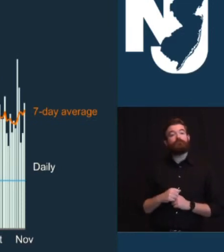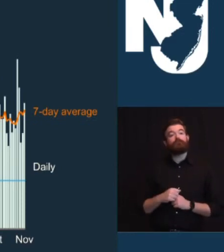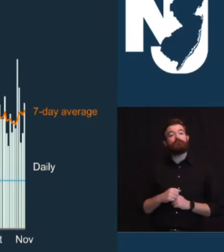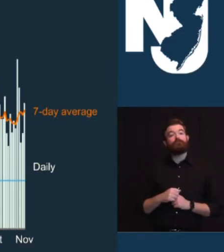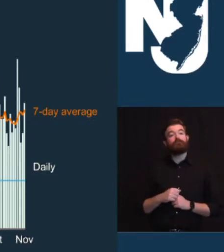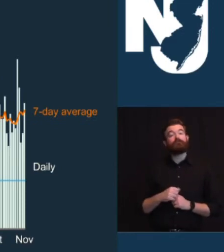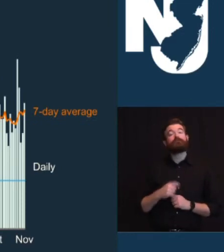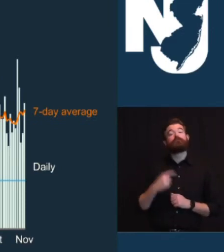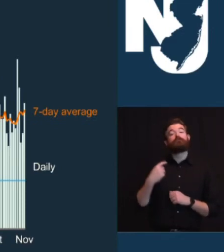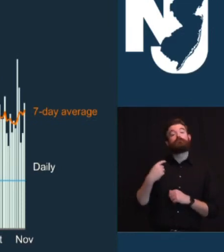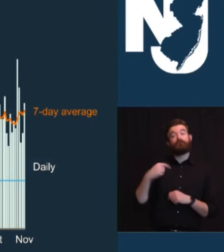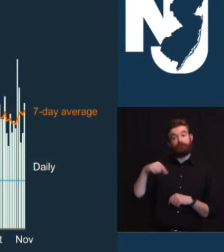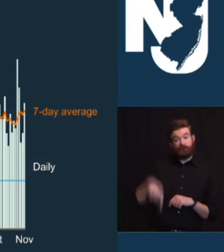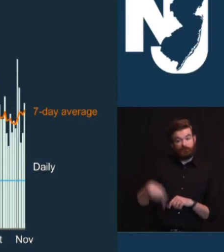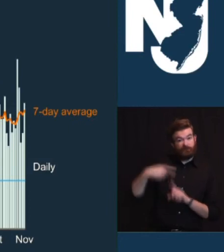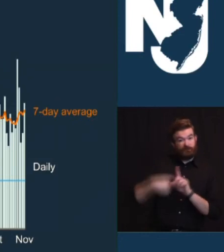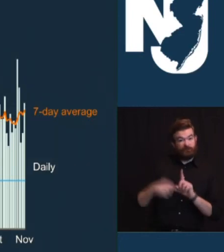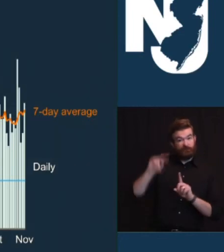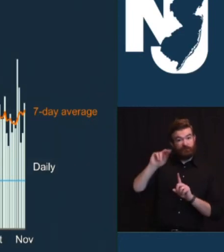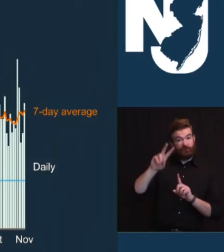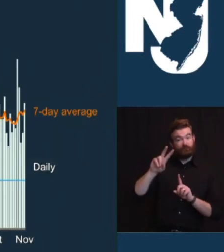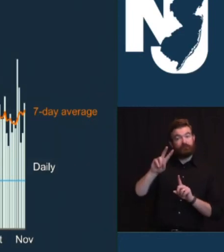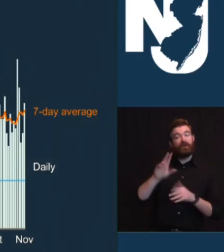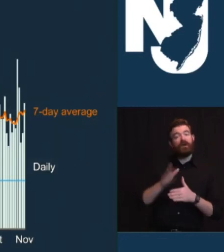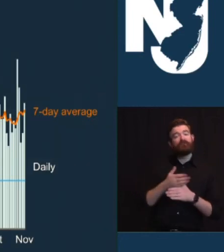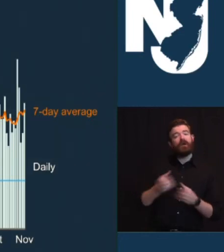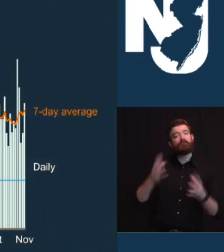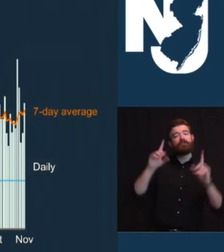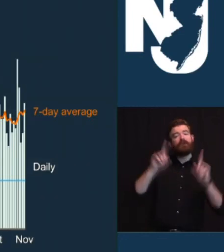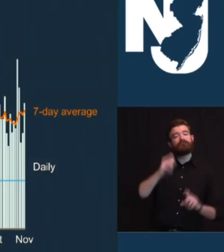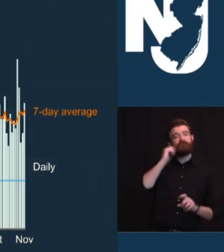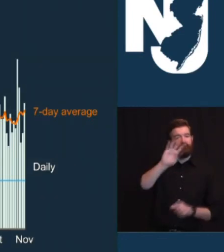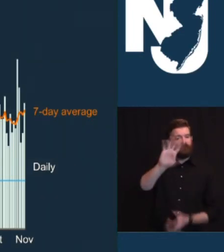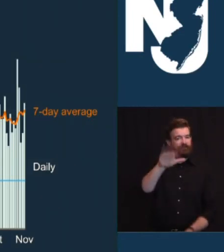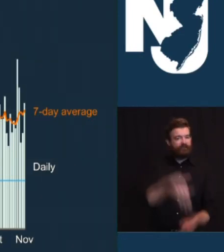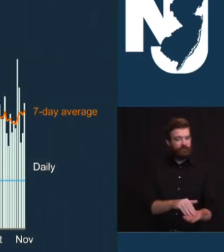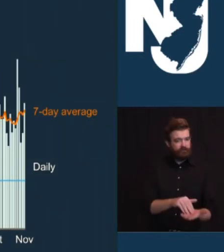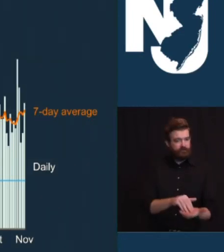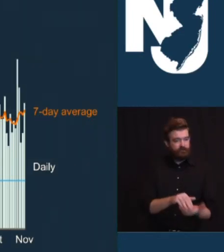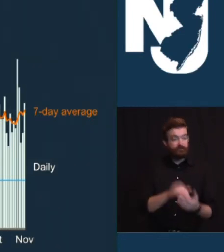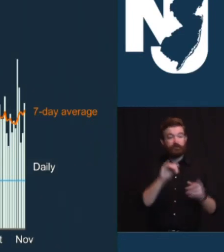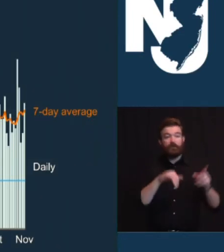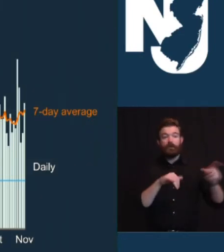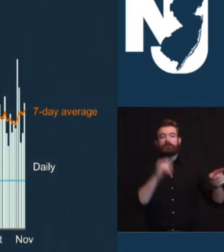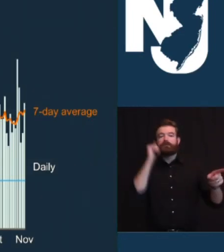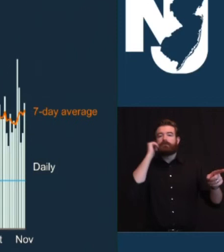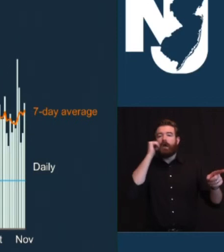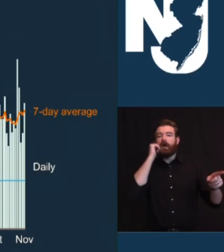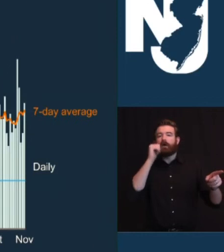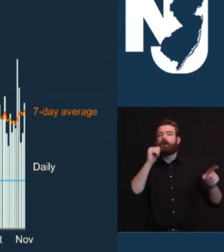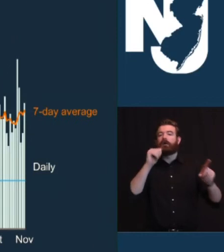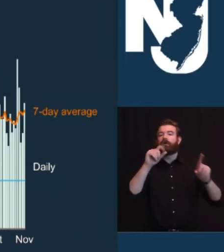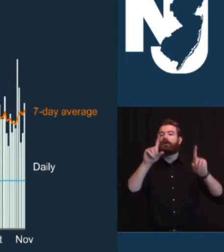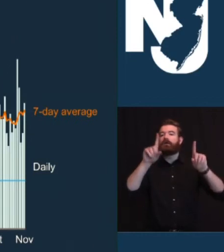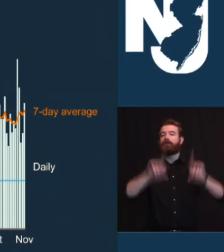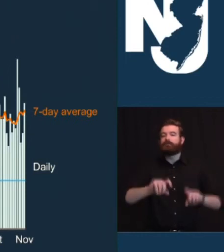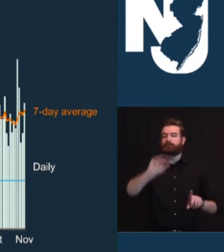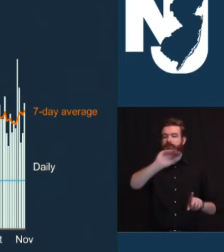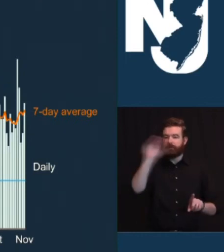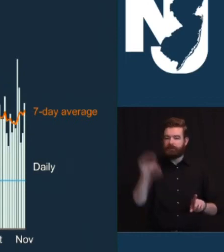45,000 tests per day. And remember, these are just the PCR tests. This data does not include antigen rapid test